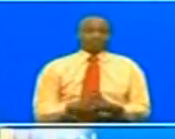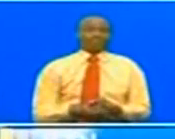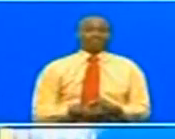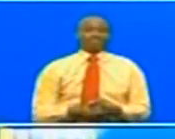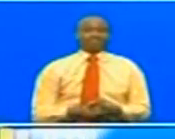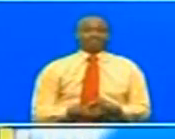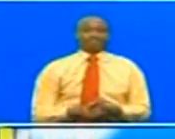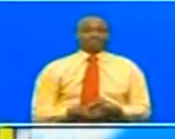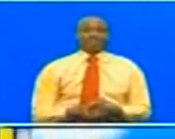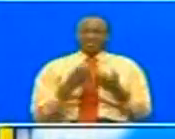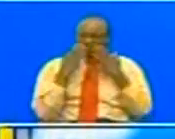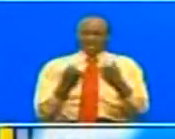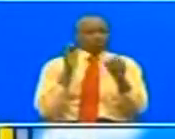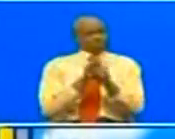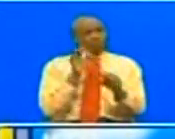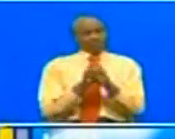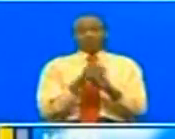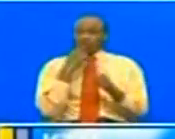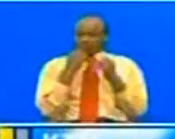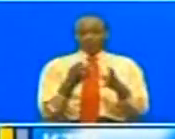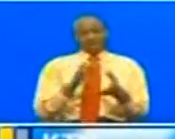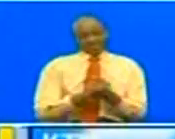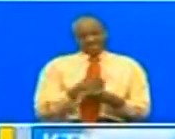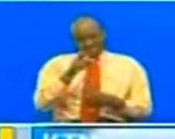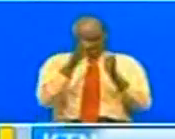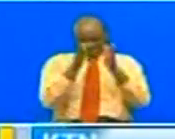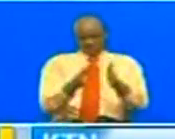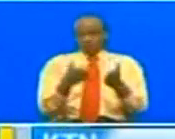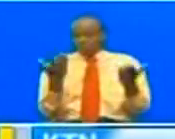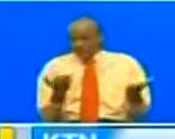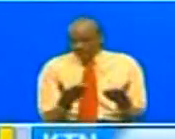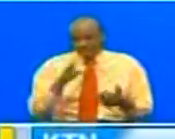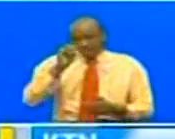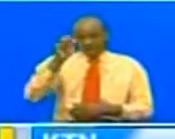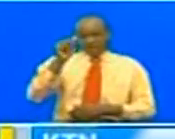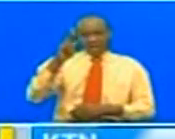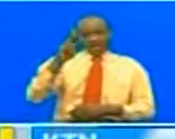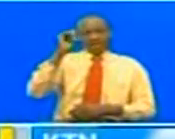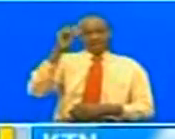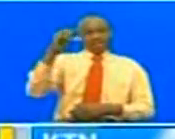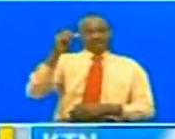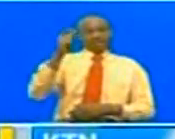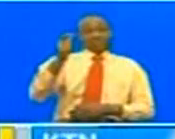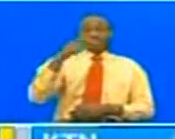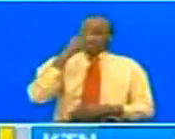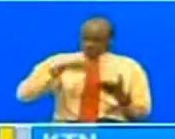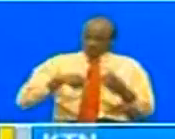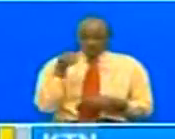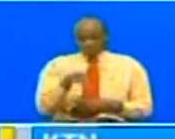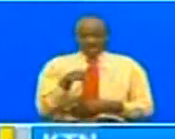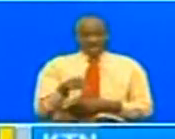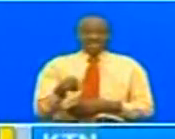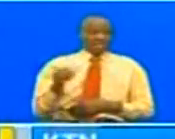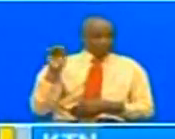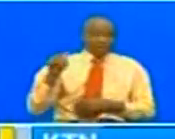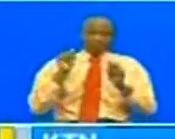Okay. Well, thank you very much for speaking to us. Kamche Menza in Marigat telling us that it was only earlier today that they were